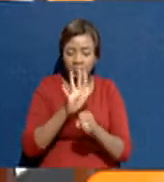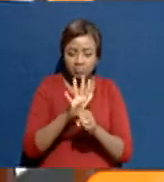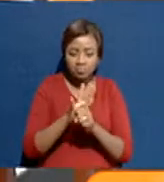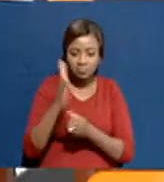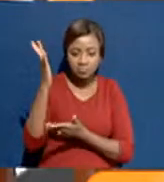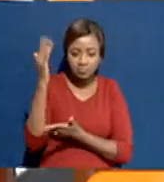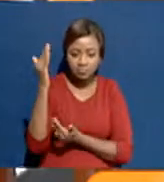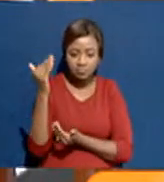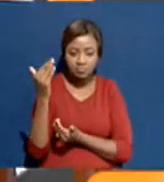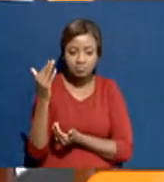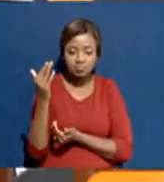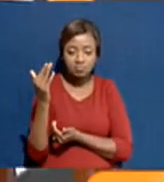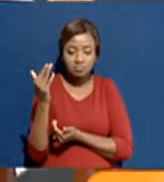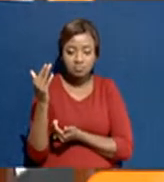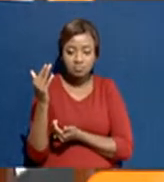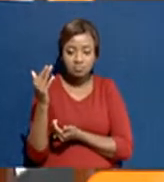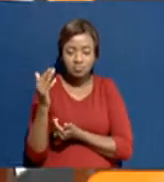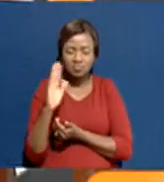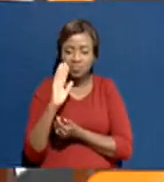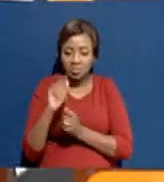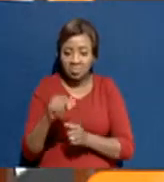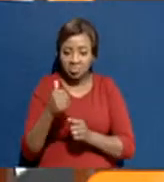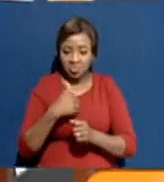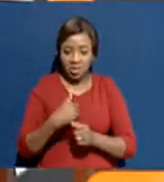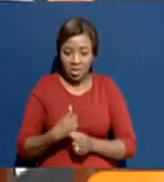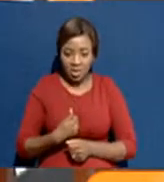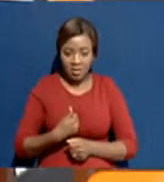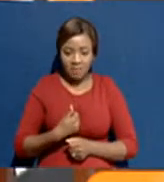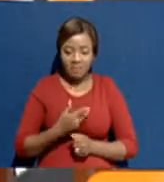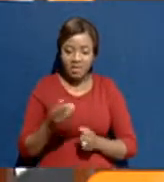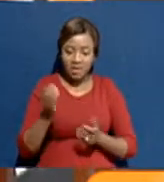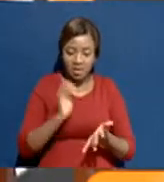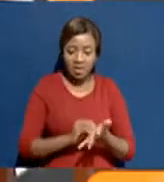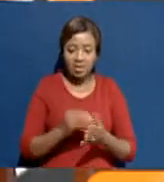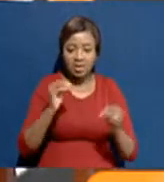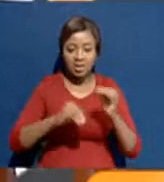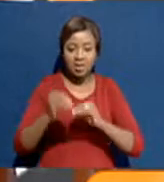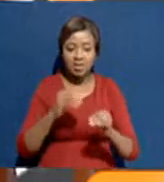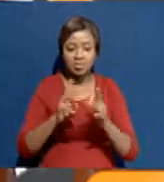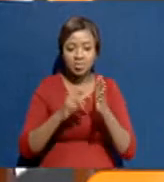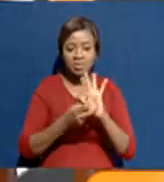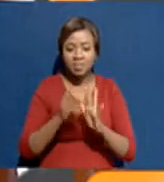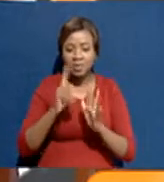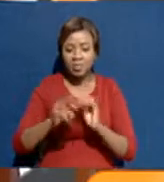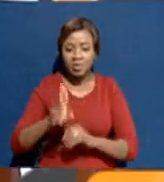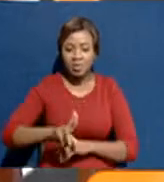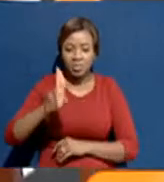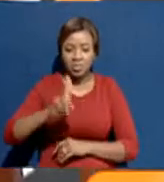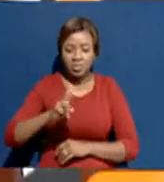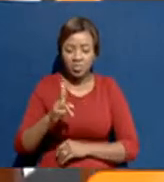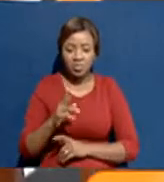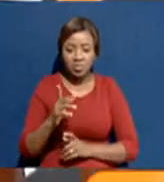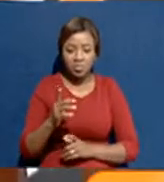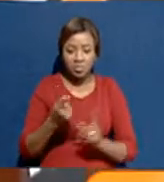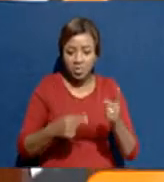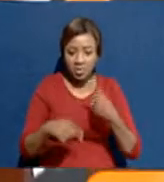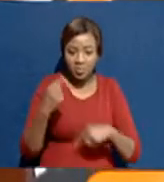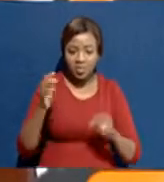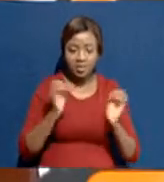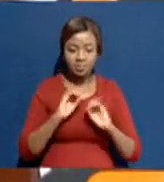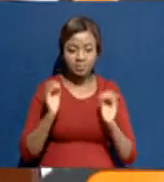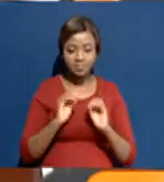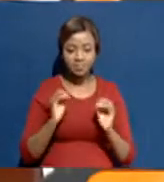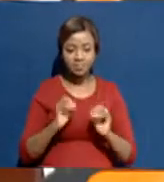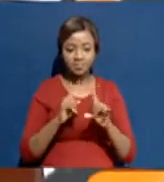that there will be a second round, that Uhuru will not make it for the first round. Right. But